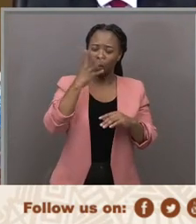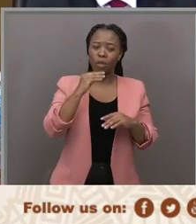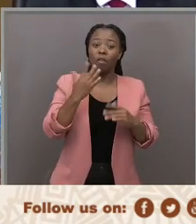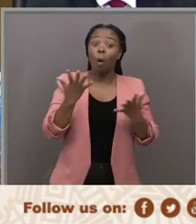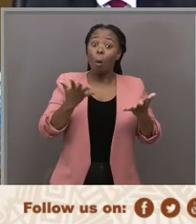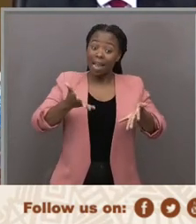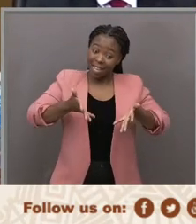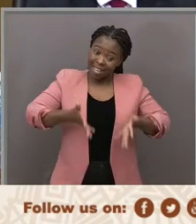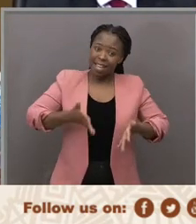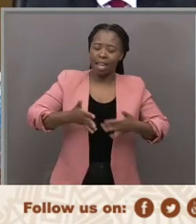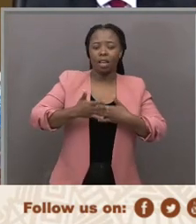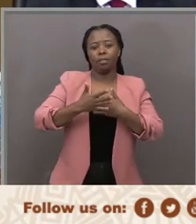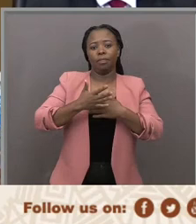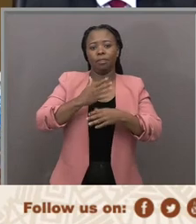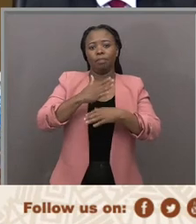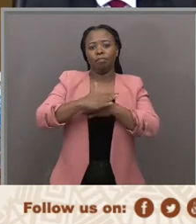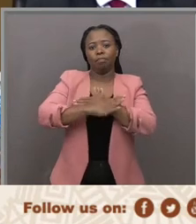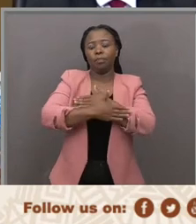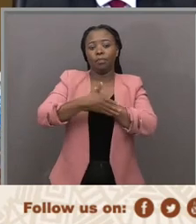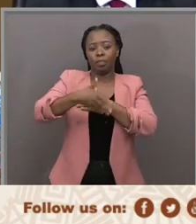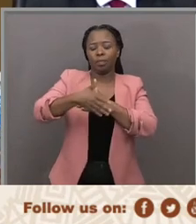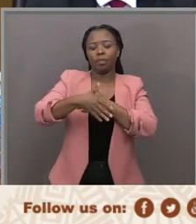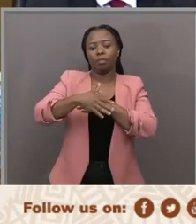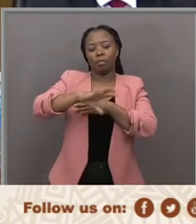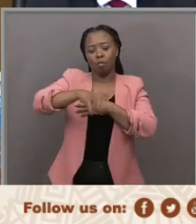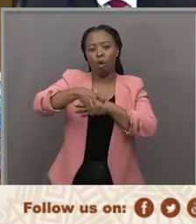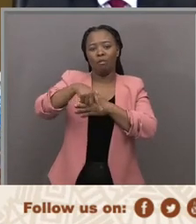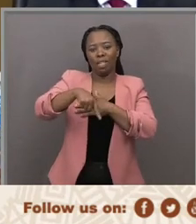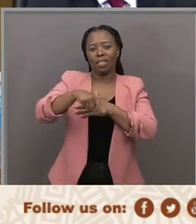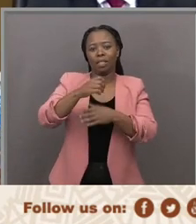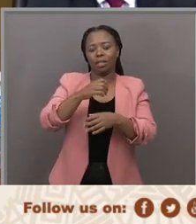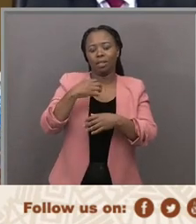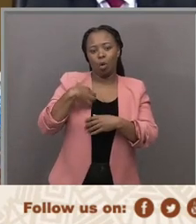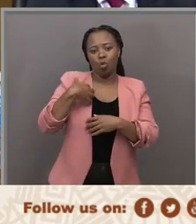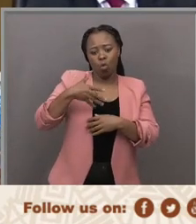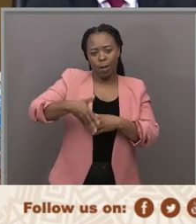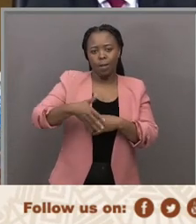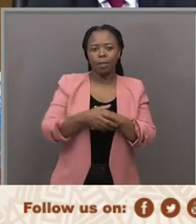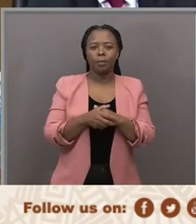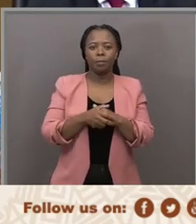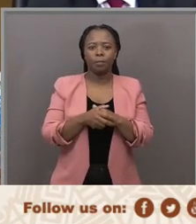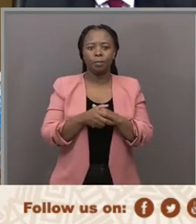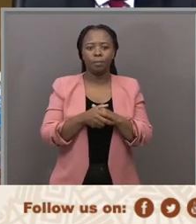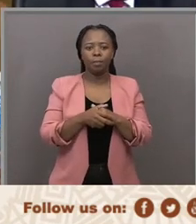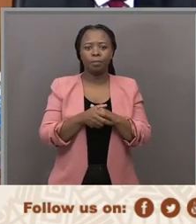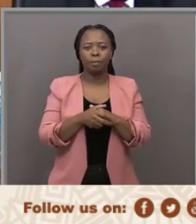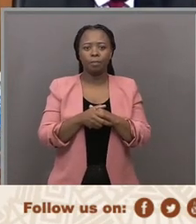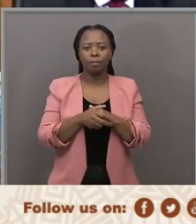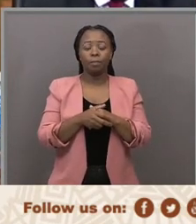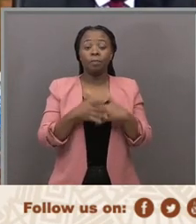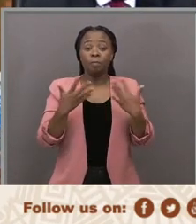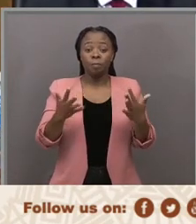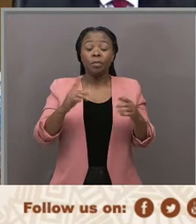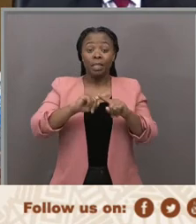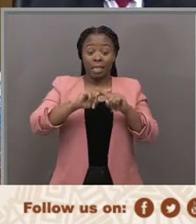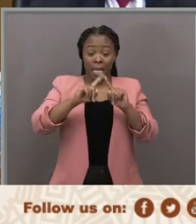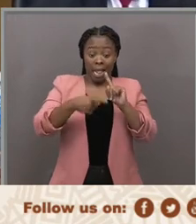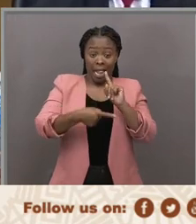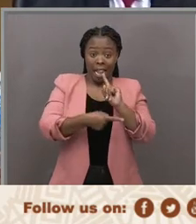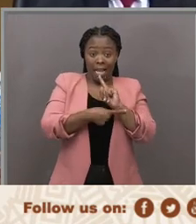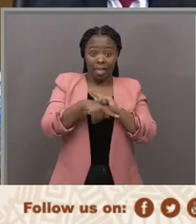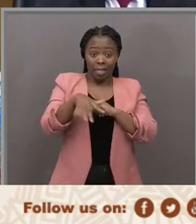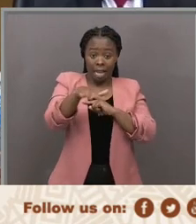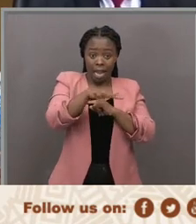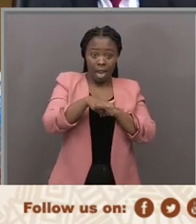our province in Ekurhuleni. So the last area of regional and